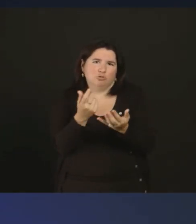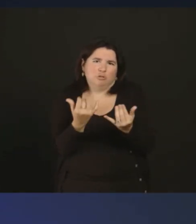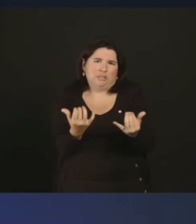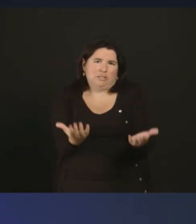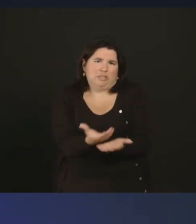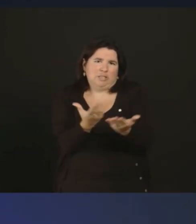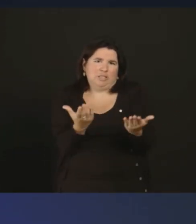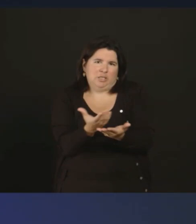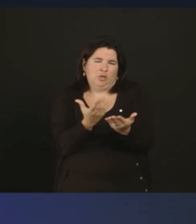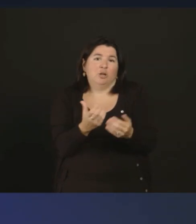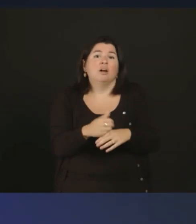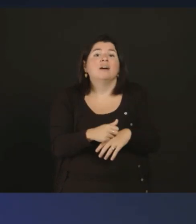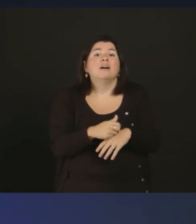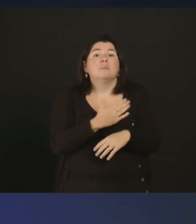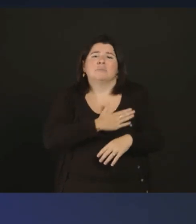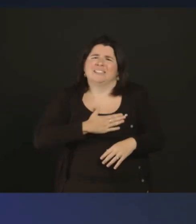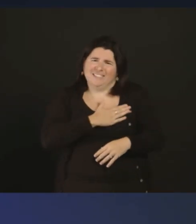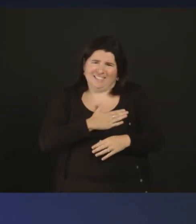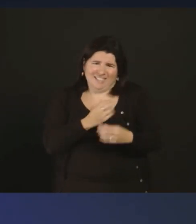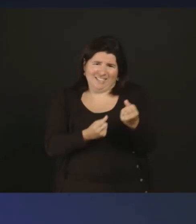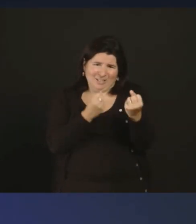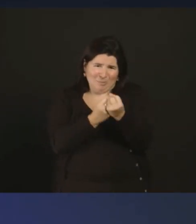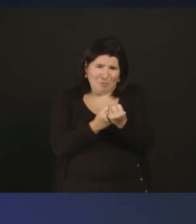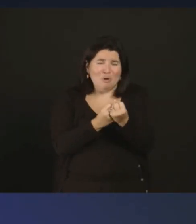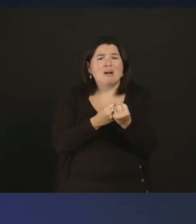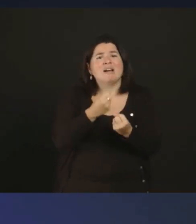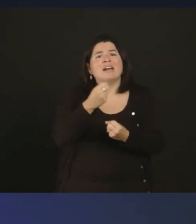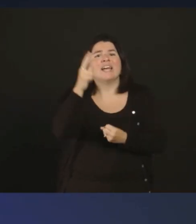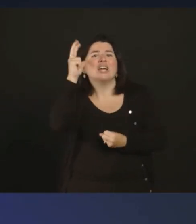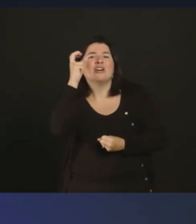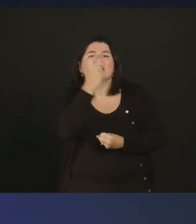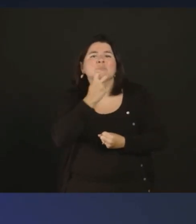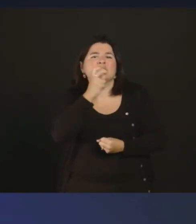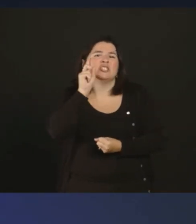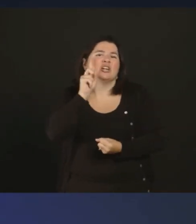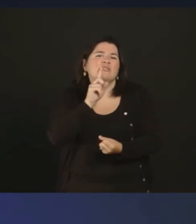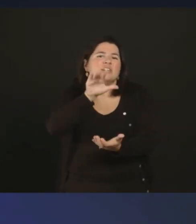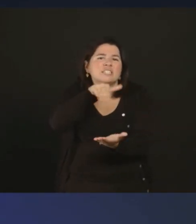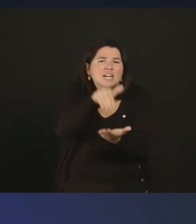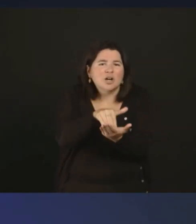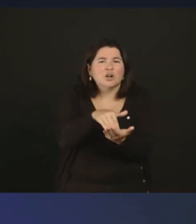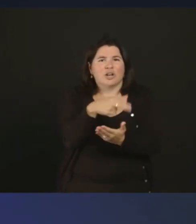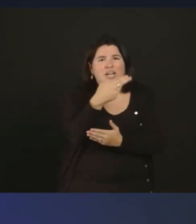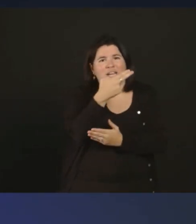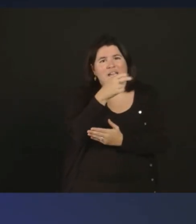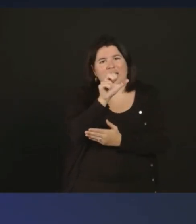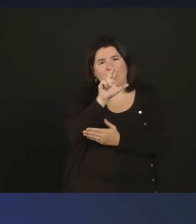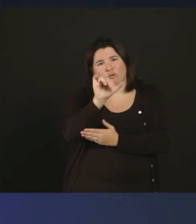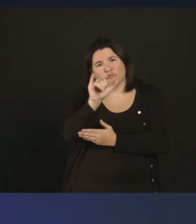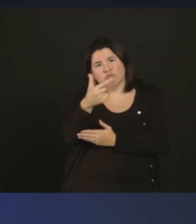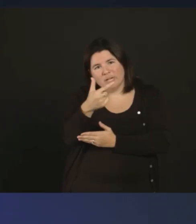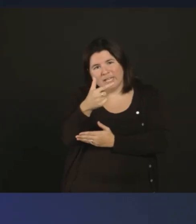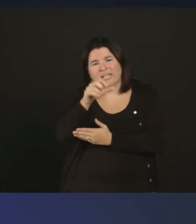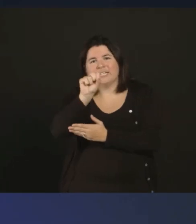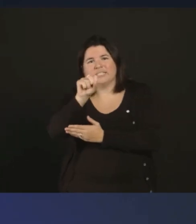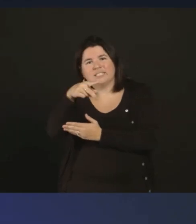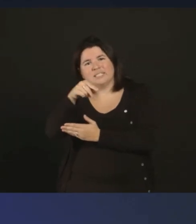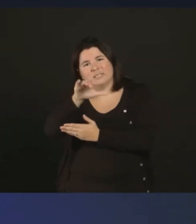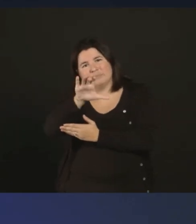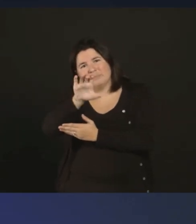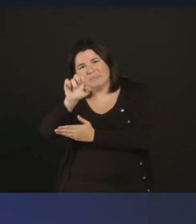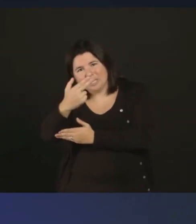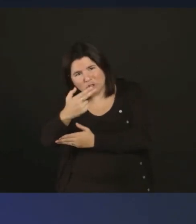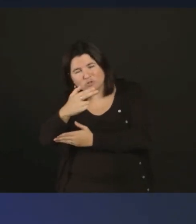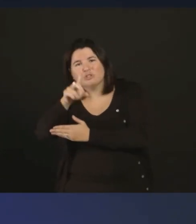Please support the Hearing, Speech, and Deaf Center by going to hearingspeechdeaf.org and clicking on the